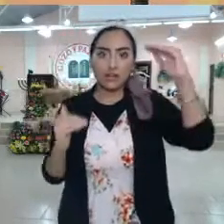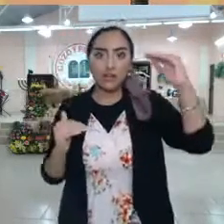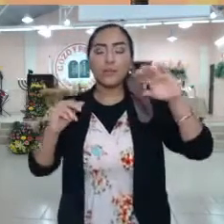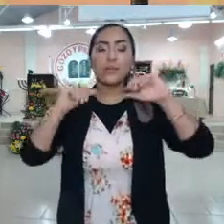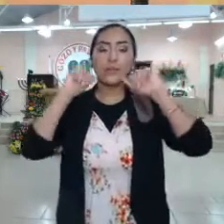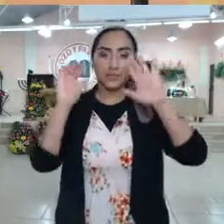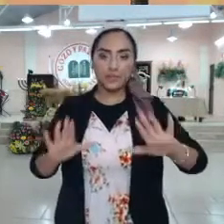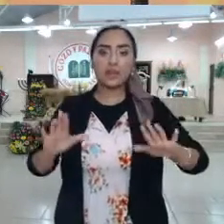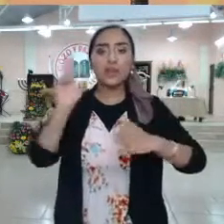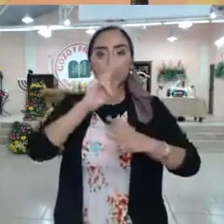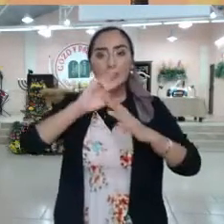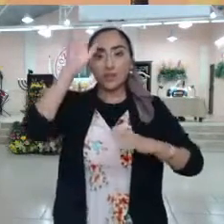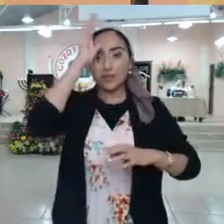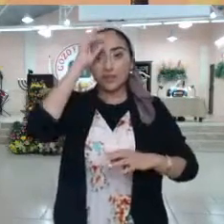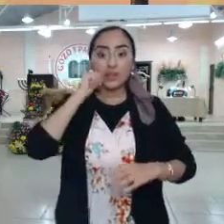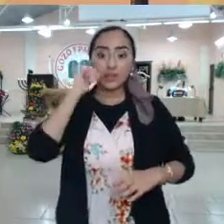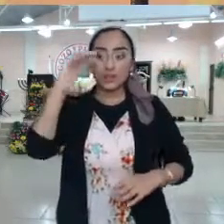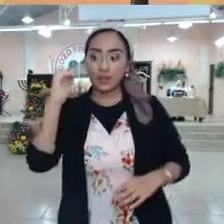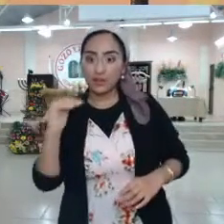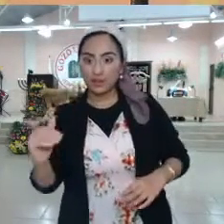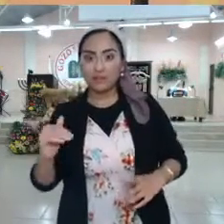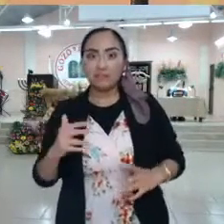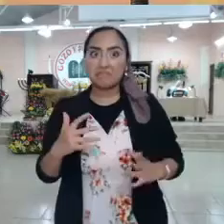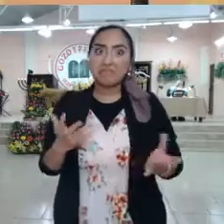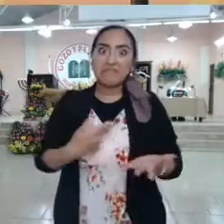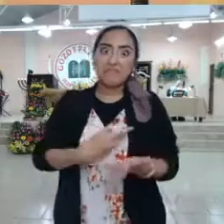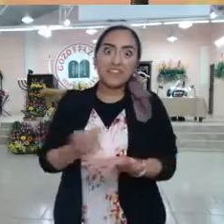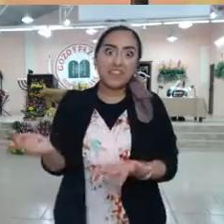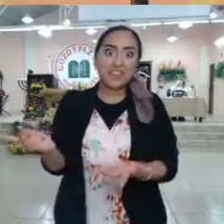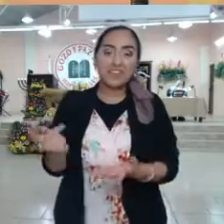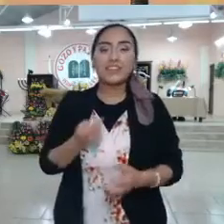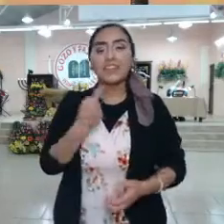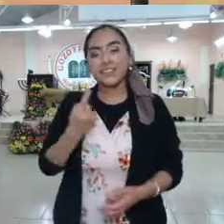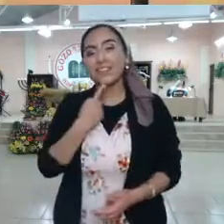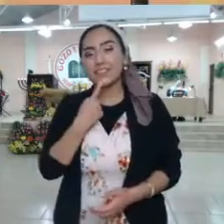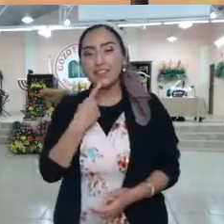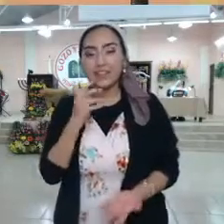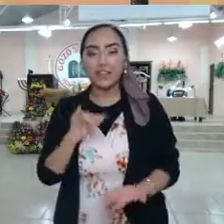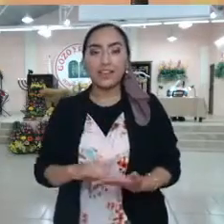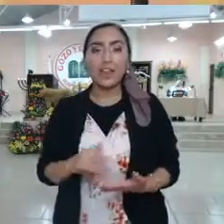to the size. Blessed is the Avakadosh. If not, the ones that are shorter, they would